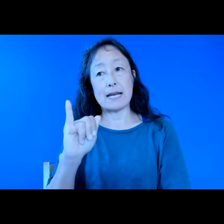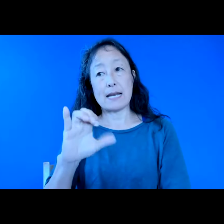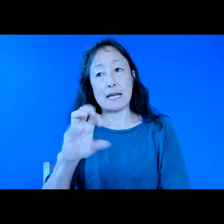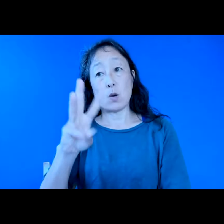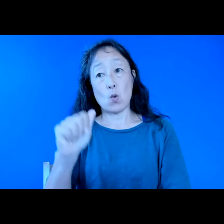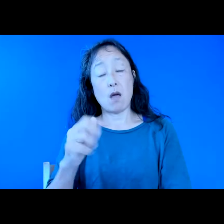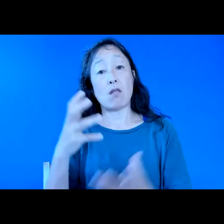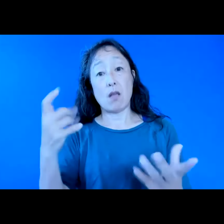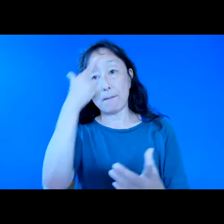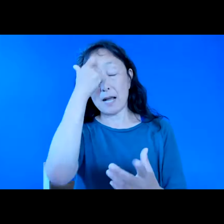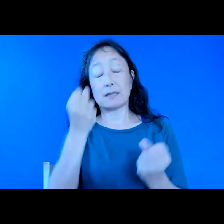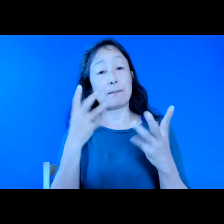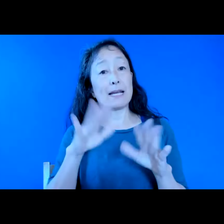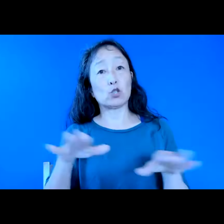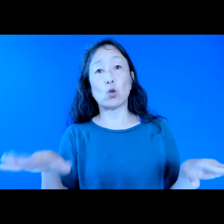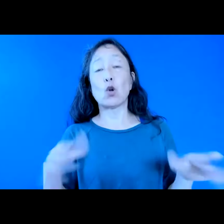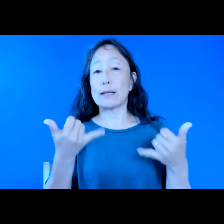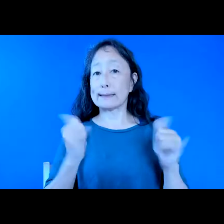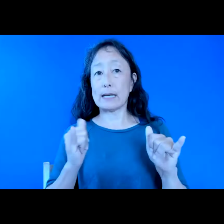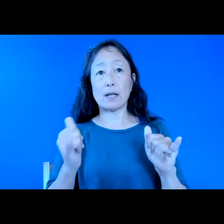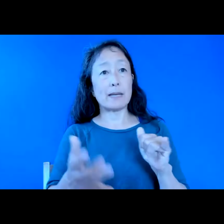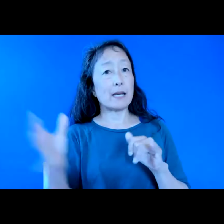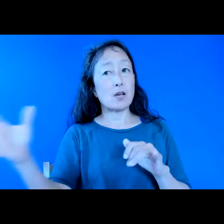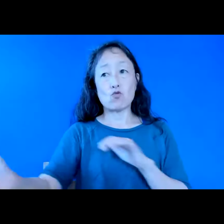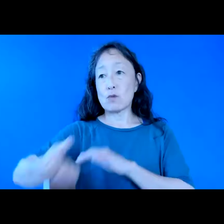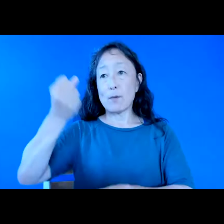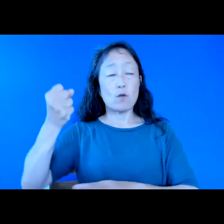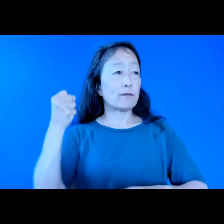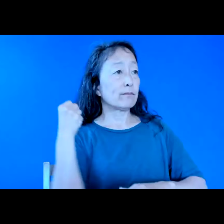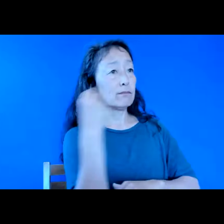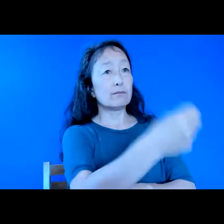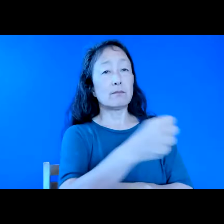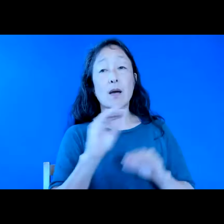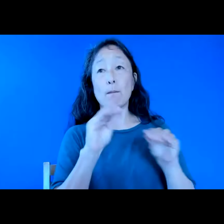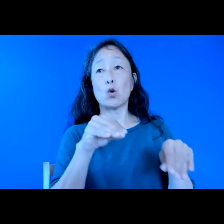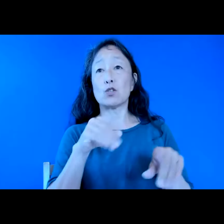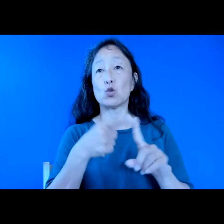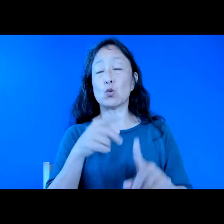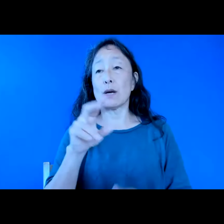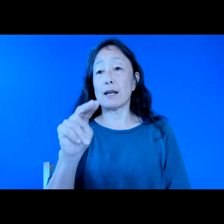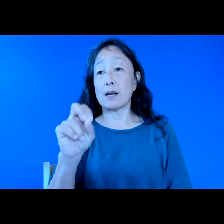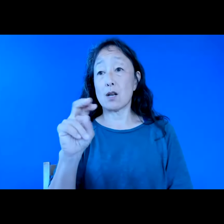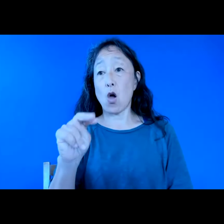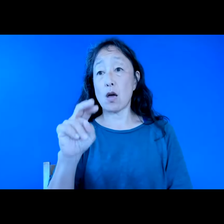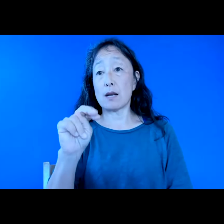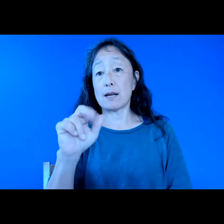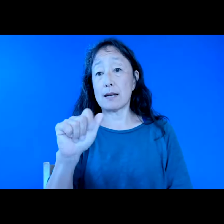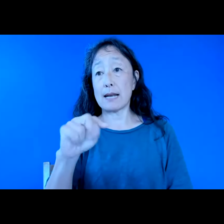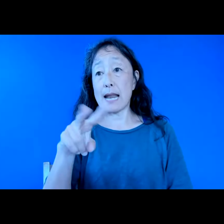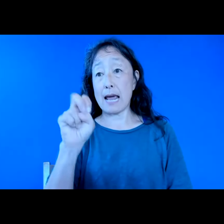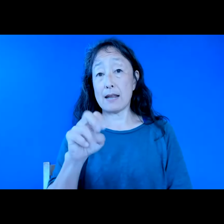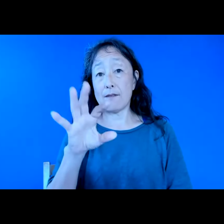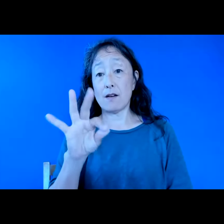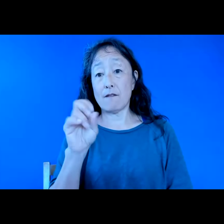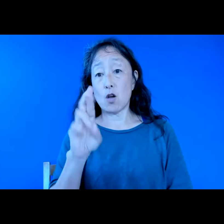being removed in 2022 and put into non-native foster homes, where non-native foster homes get money for